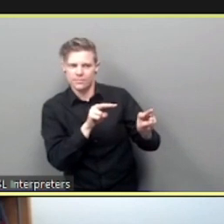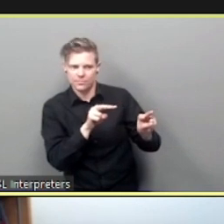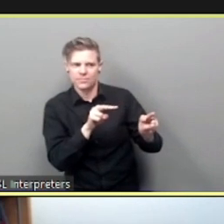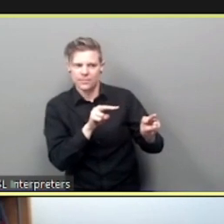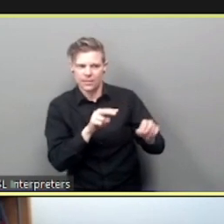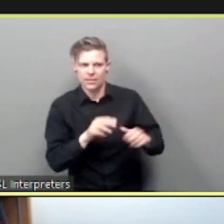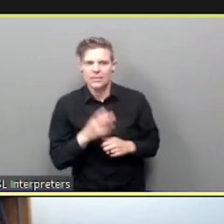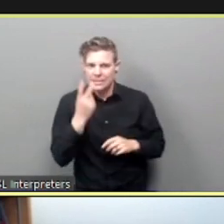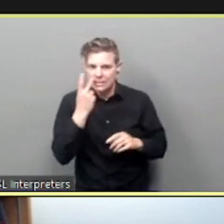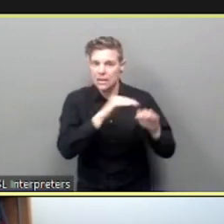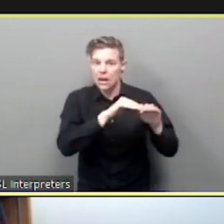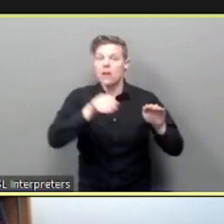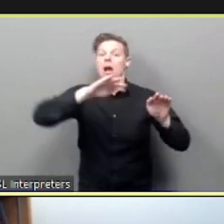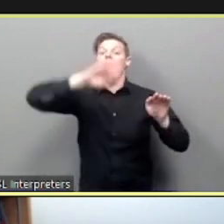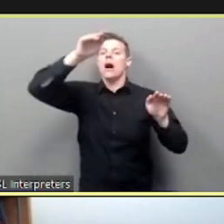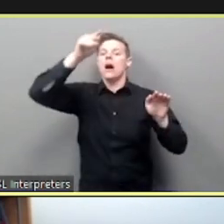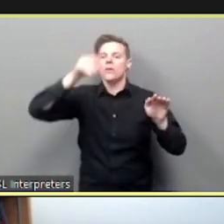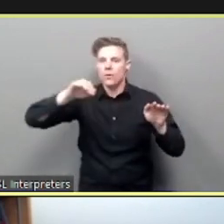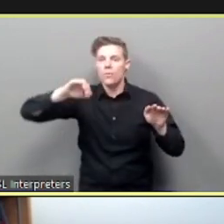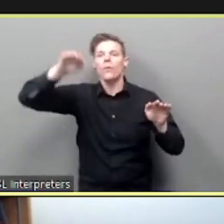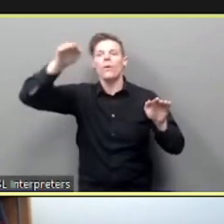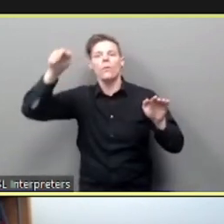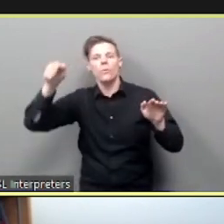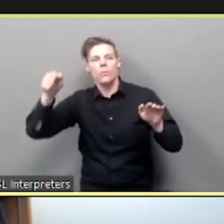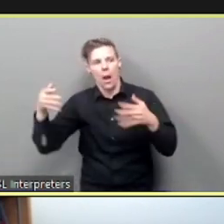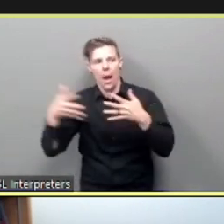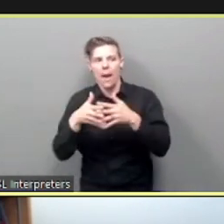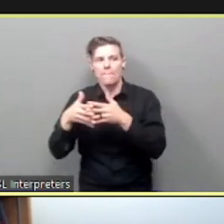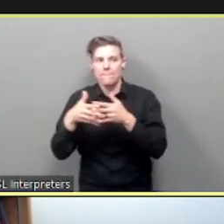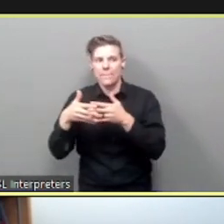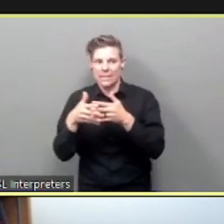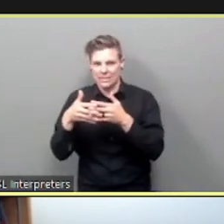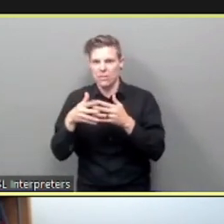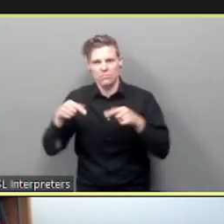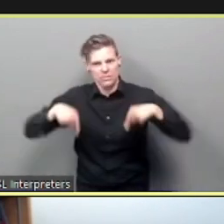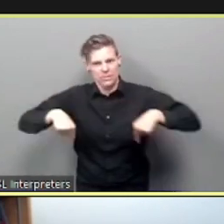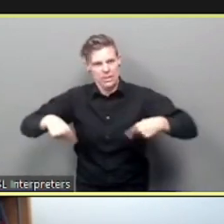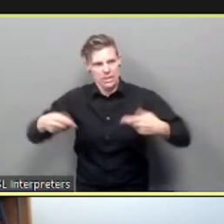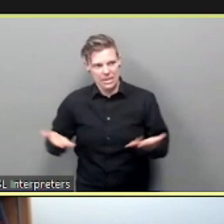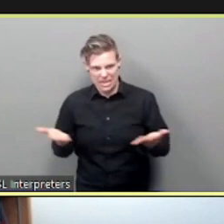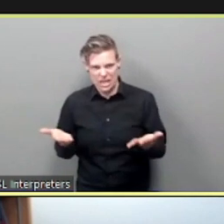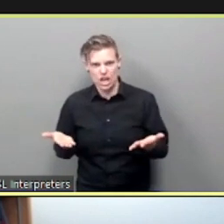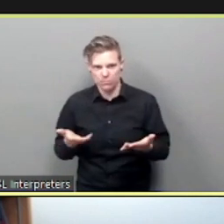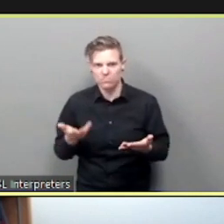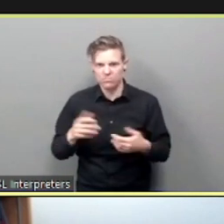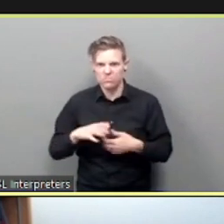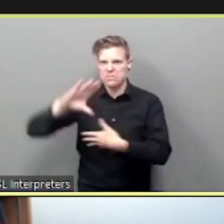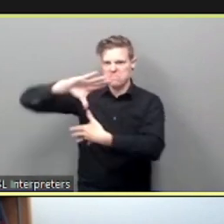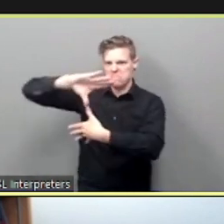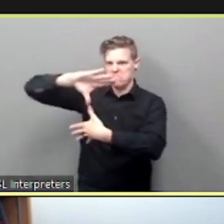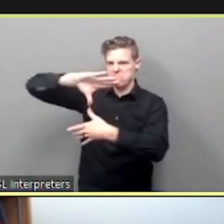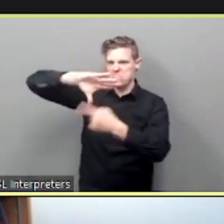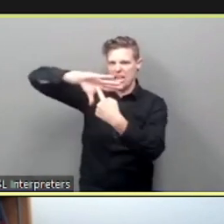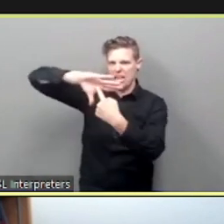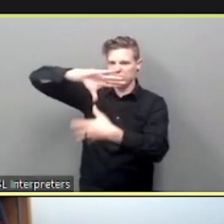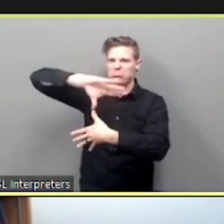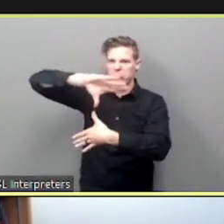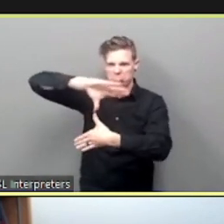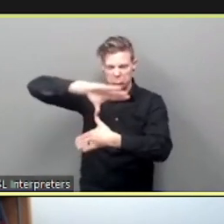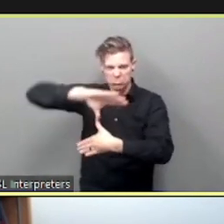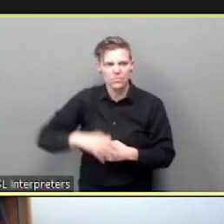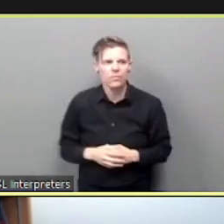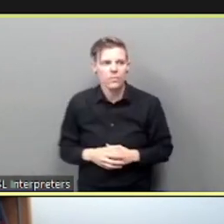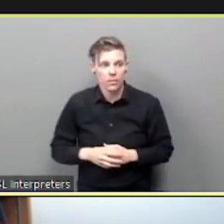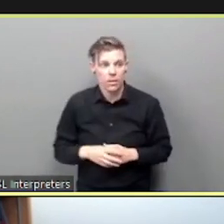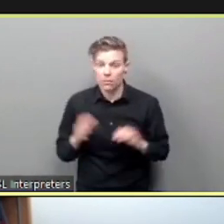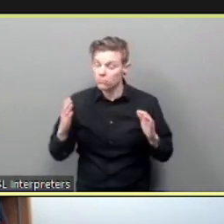the Americas a downward trend over time. A very much welcome downward trend